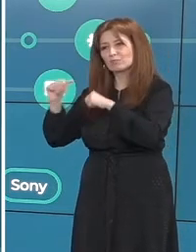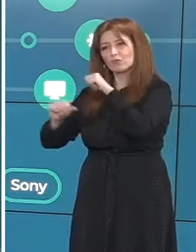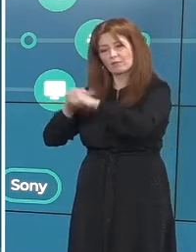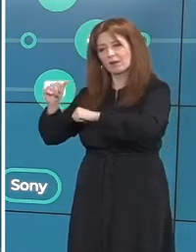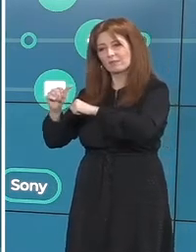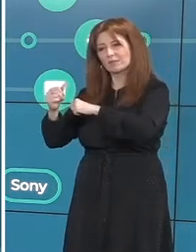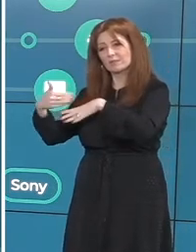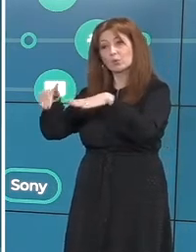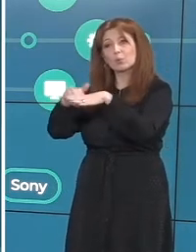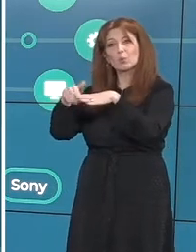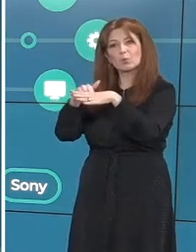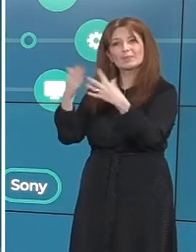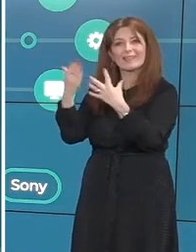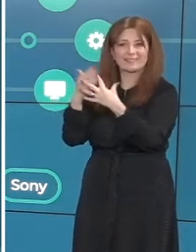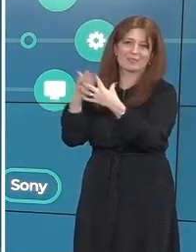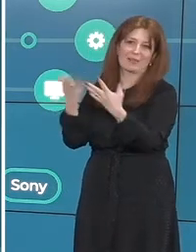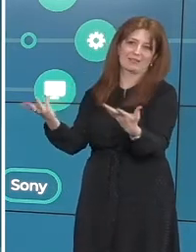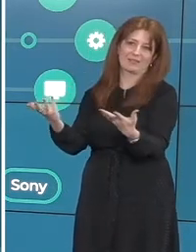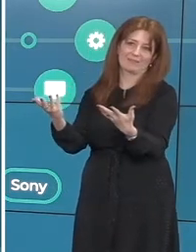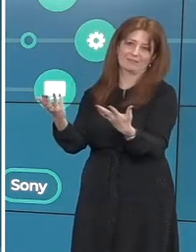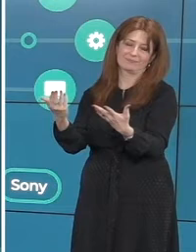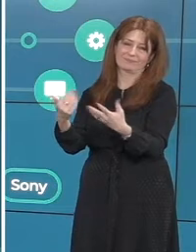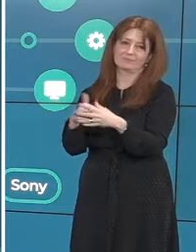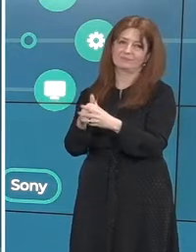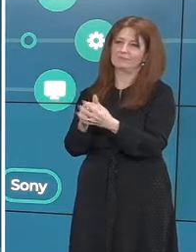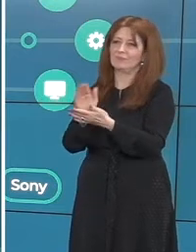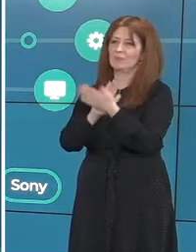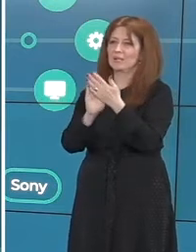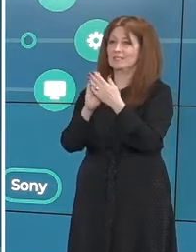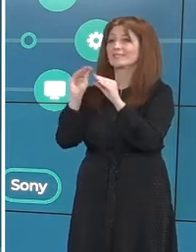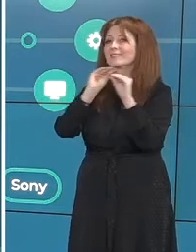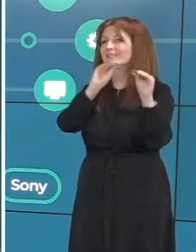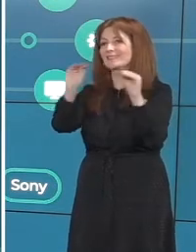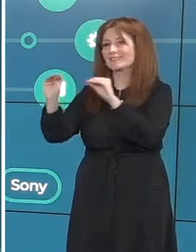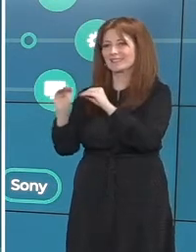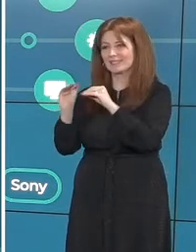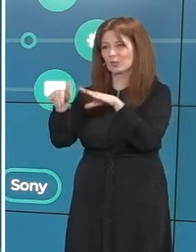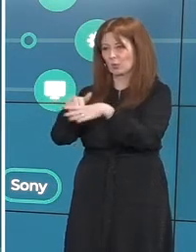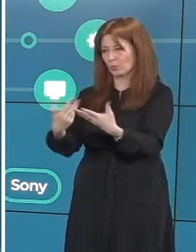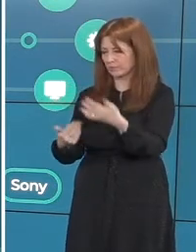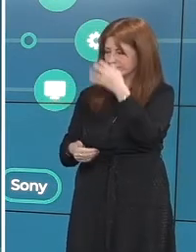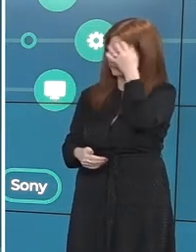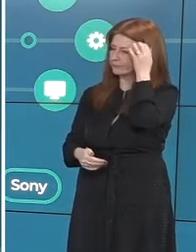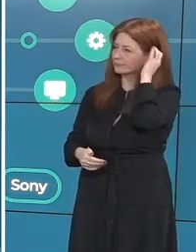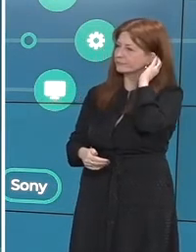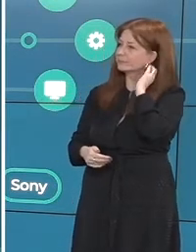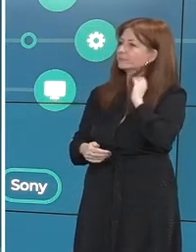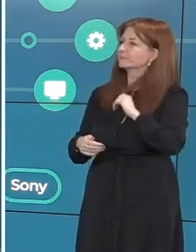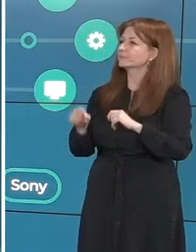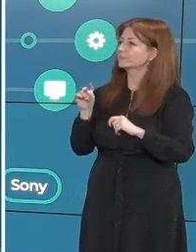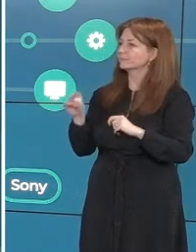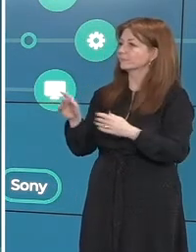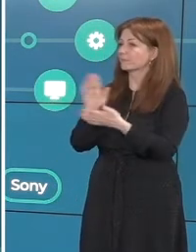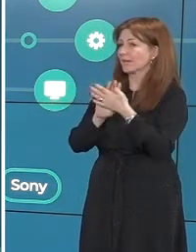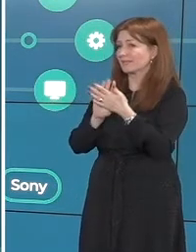to incorporate accessibility as part of what they teach, so that it's a